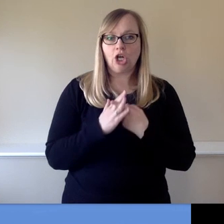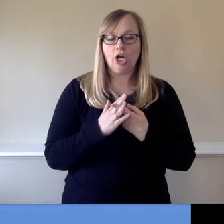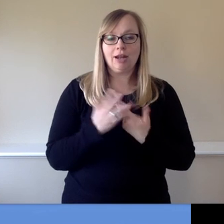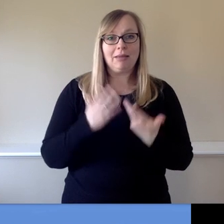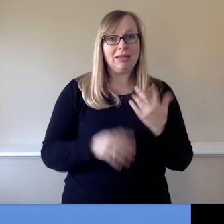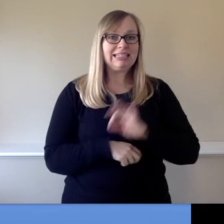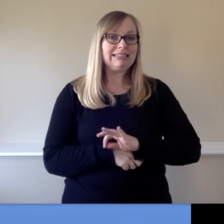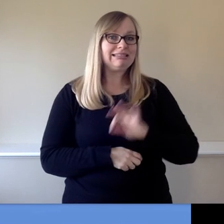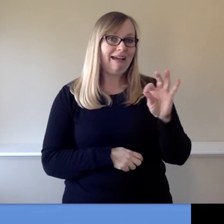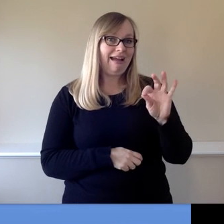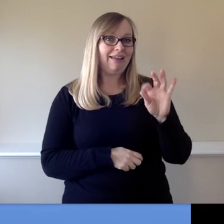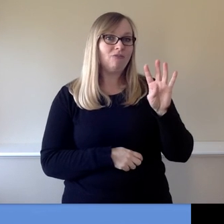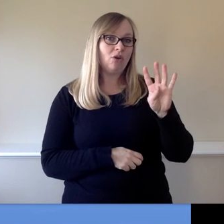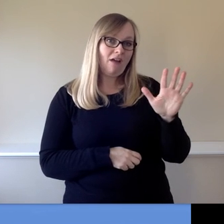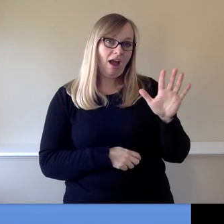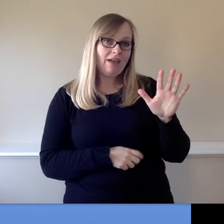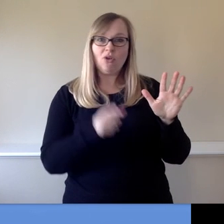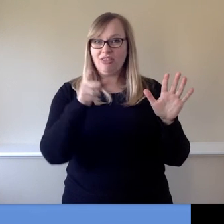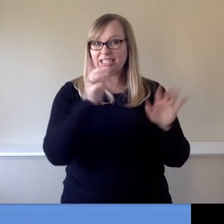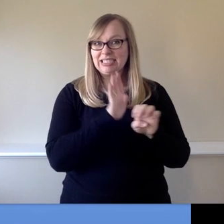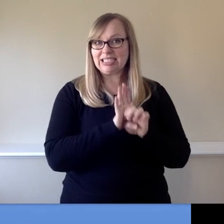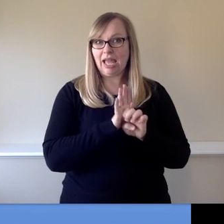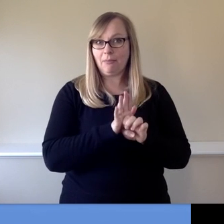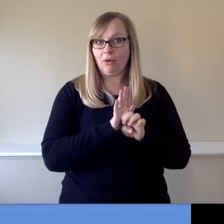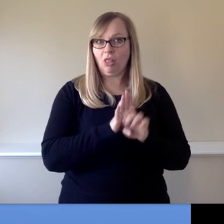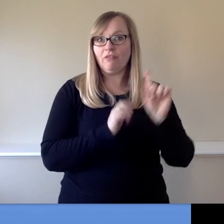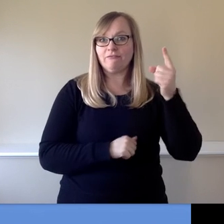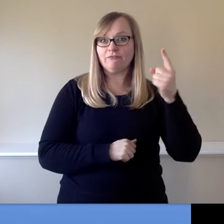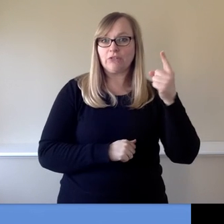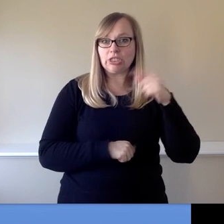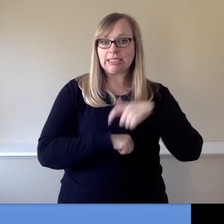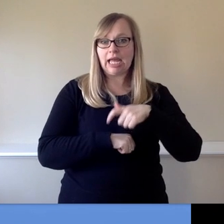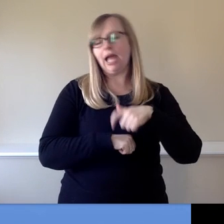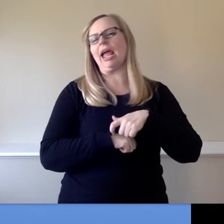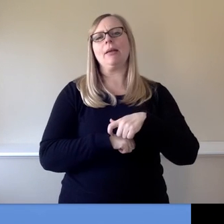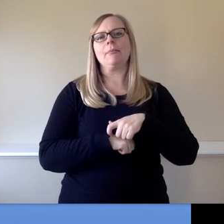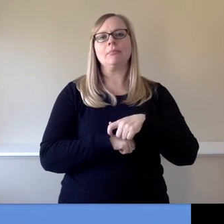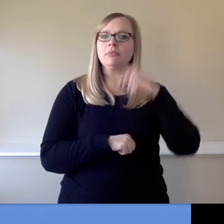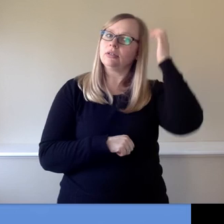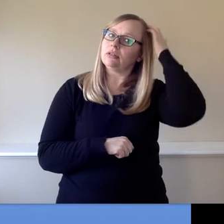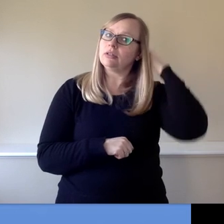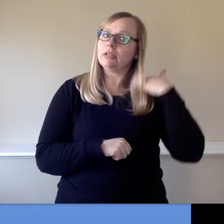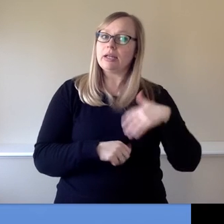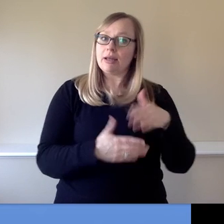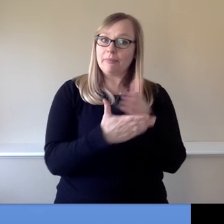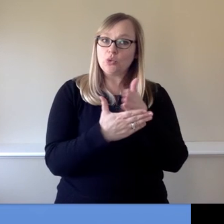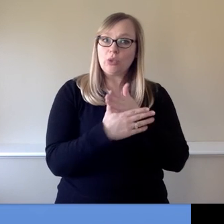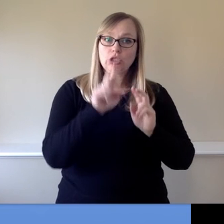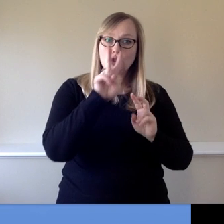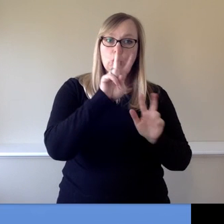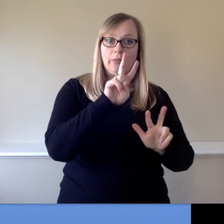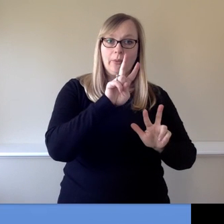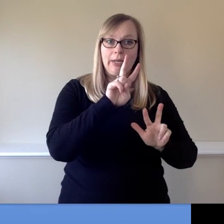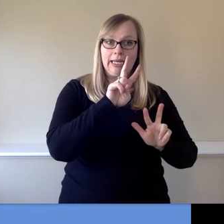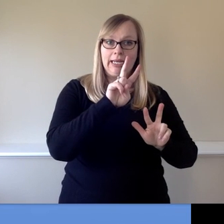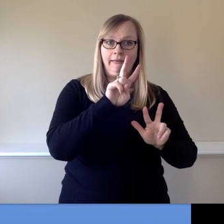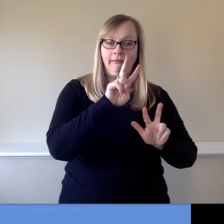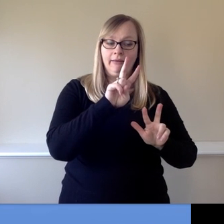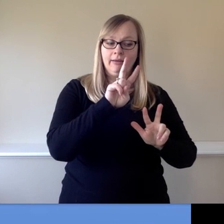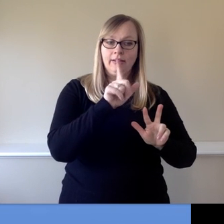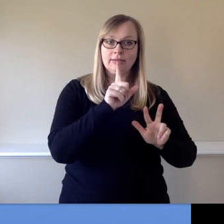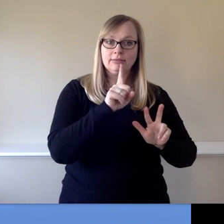9:45. Or if we look at this first clock, let's look at the hour. The hour is between 2 and 3. So we know that it